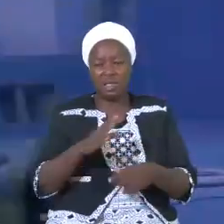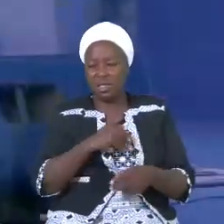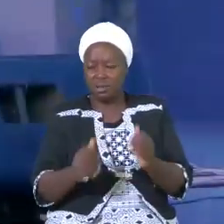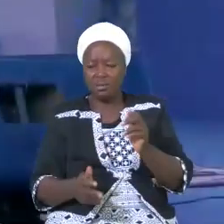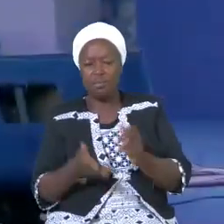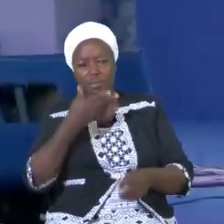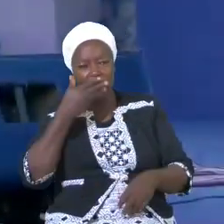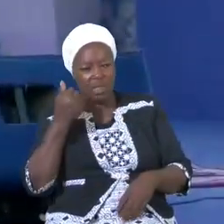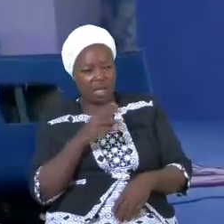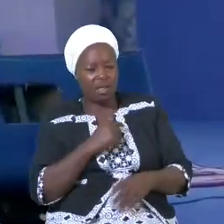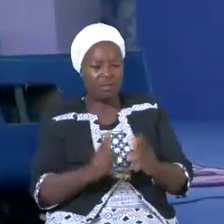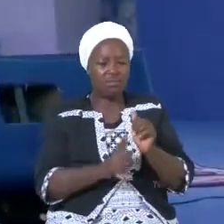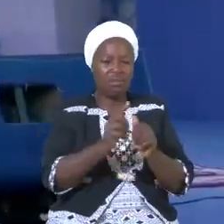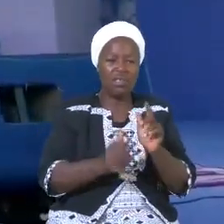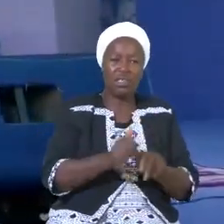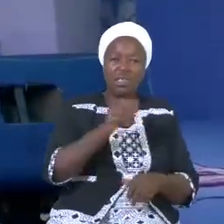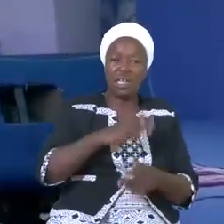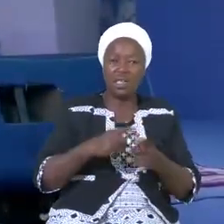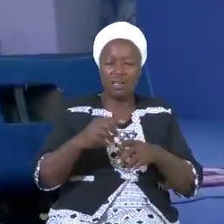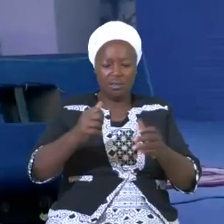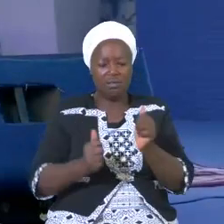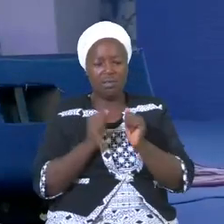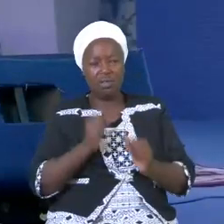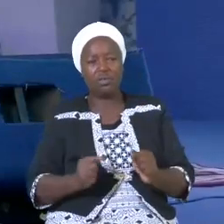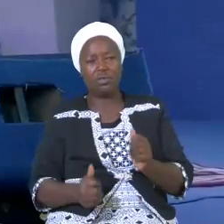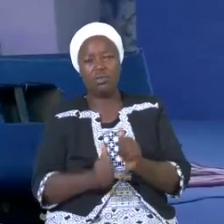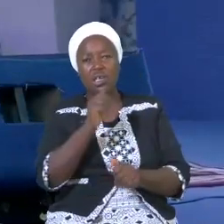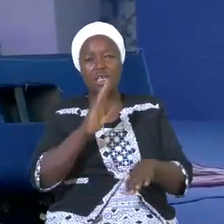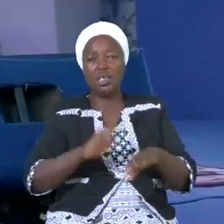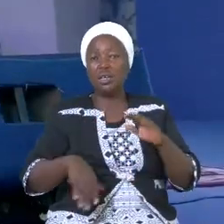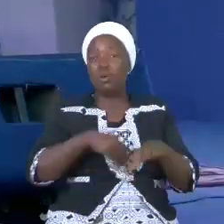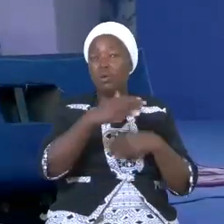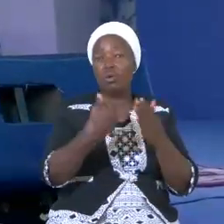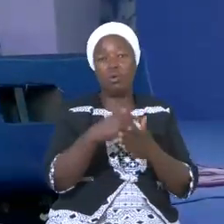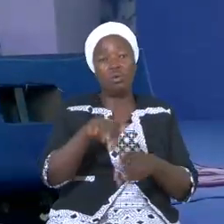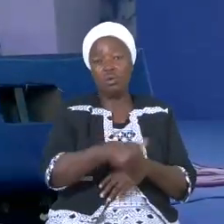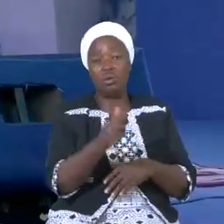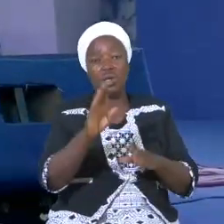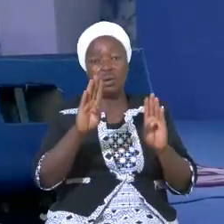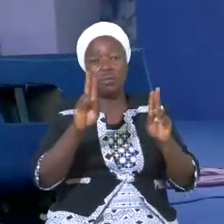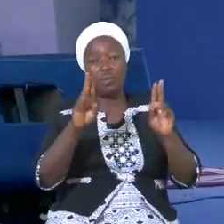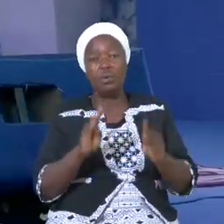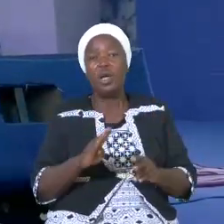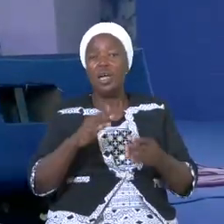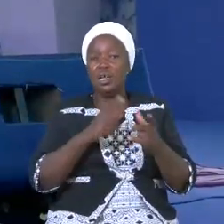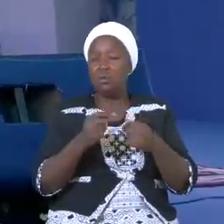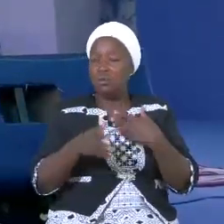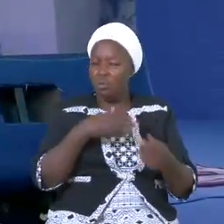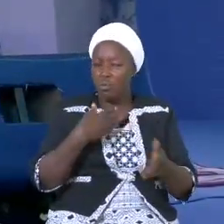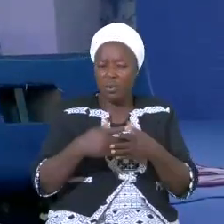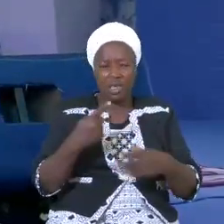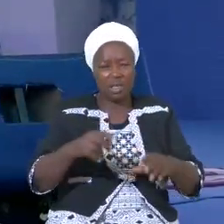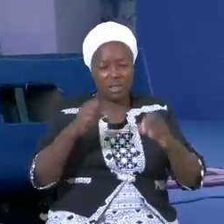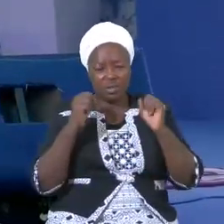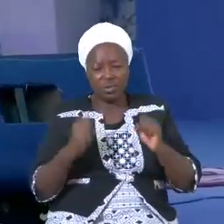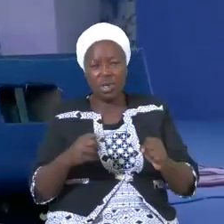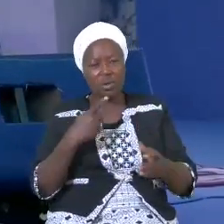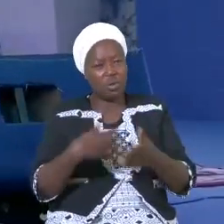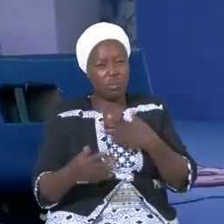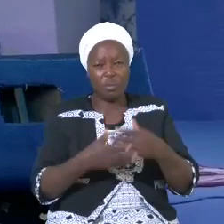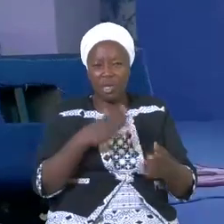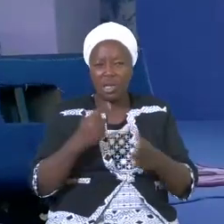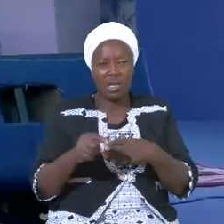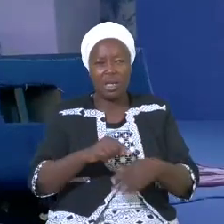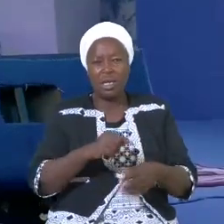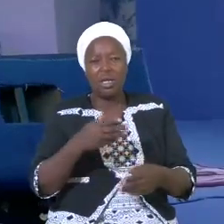bigger and it is stronger than all the other balls no matter the strength no matter the quality